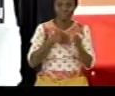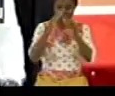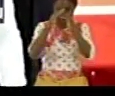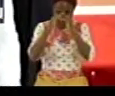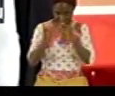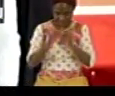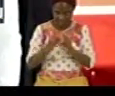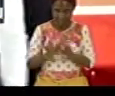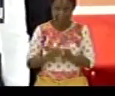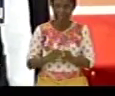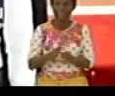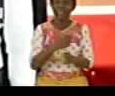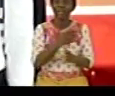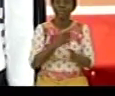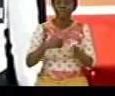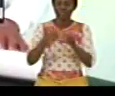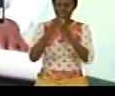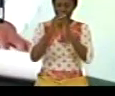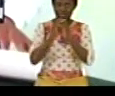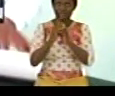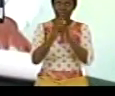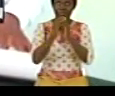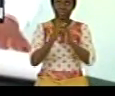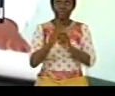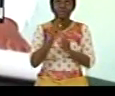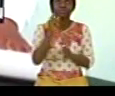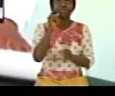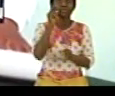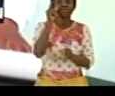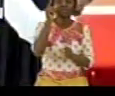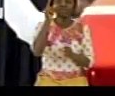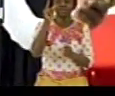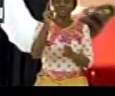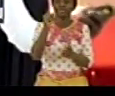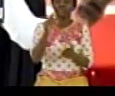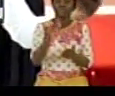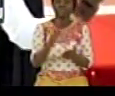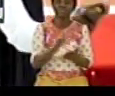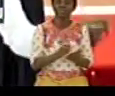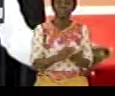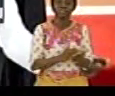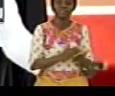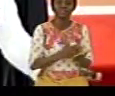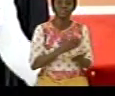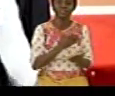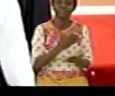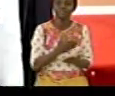Prosternez, nous t'adorons, merveilleux.